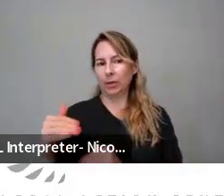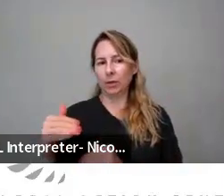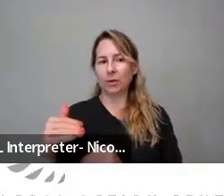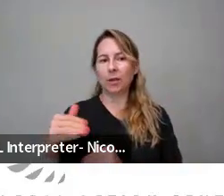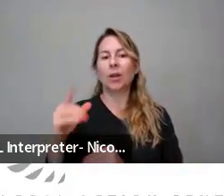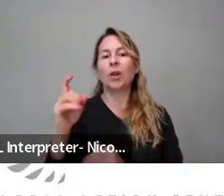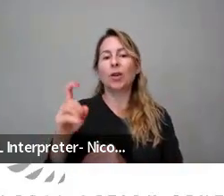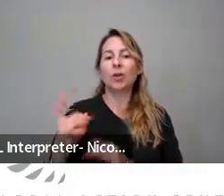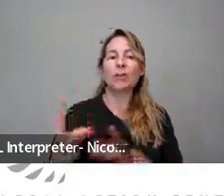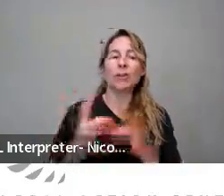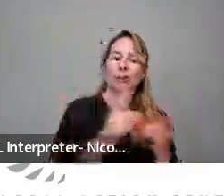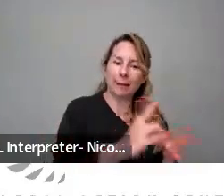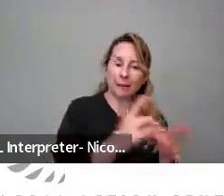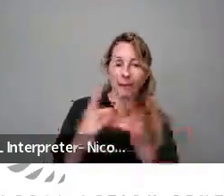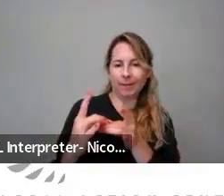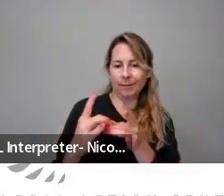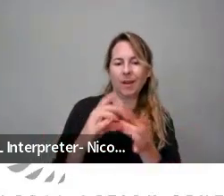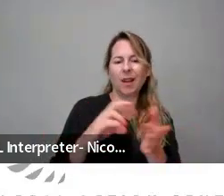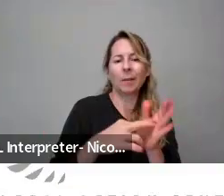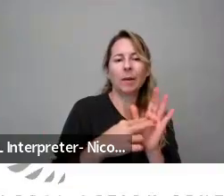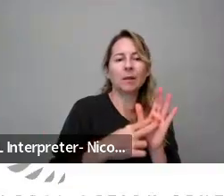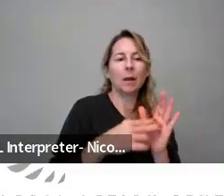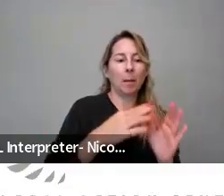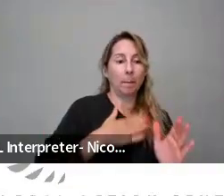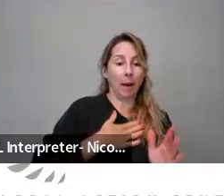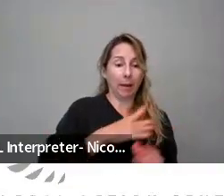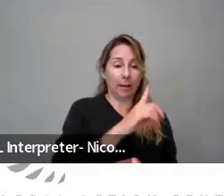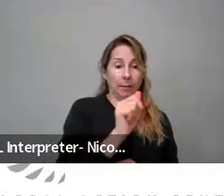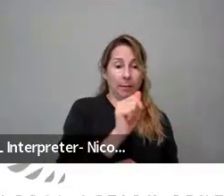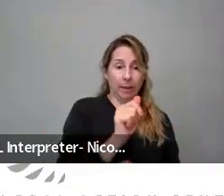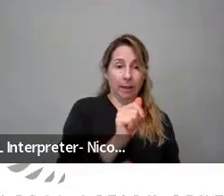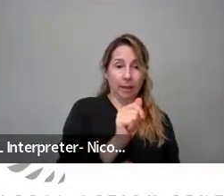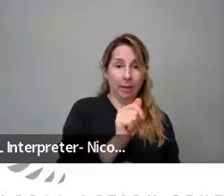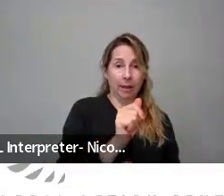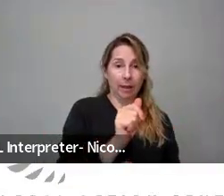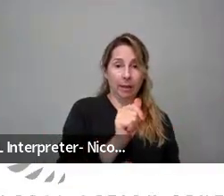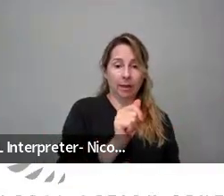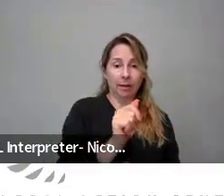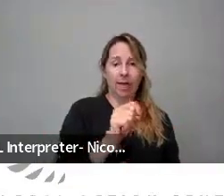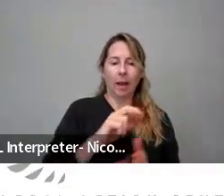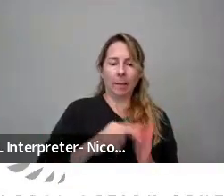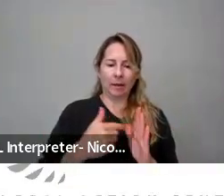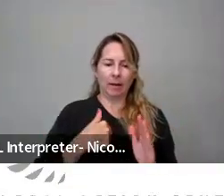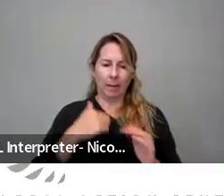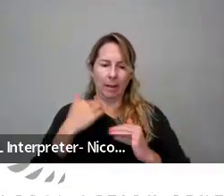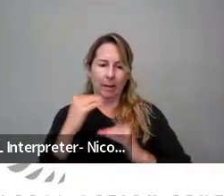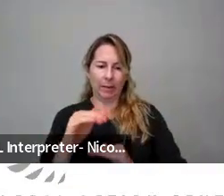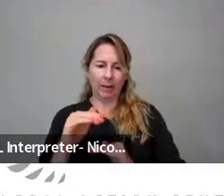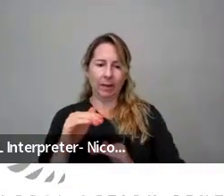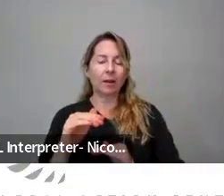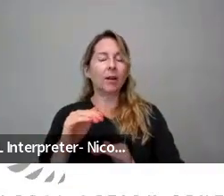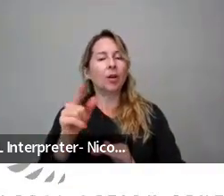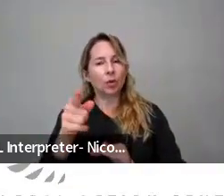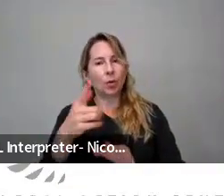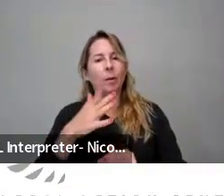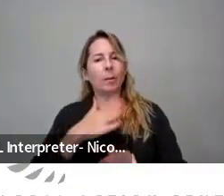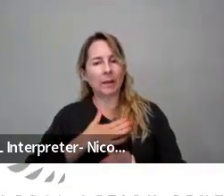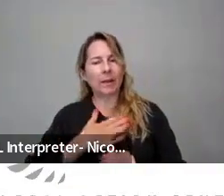my disability and based on those limitations coming from the disability, here is what I'm asking you to